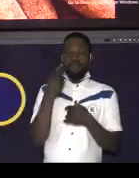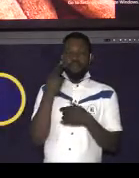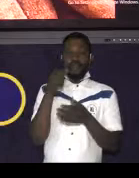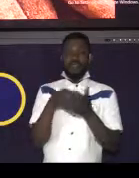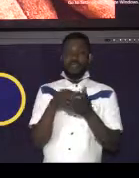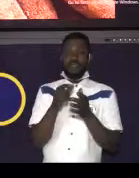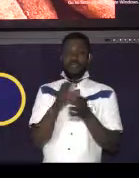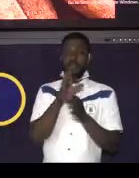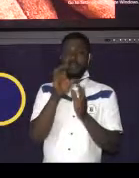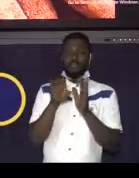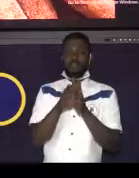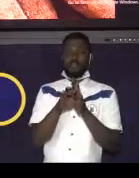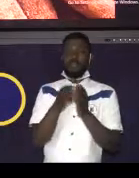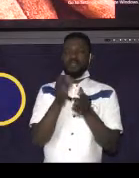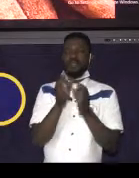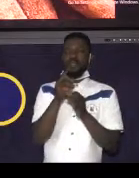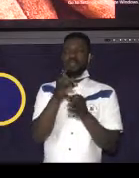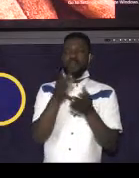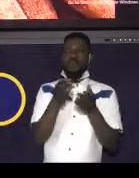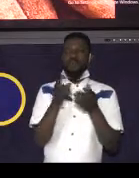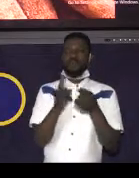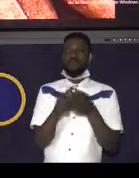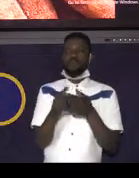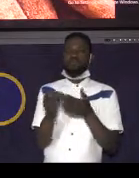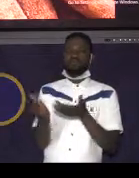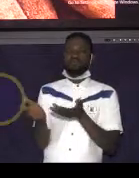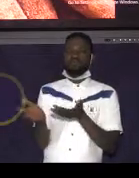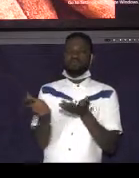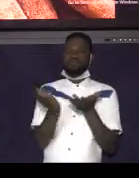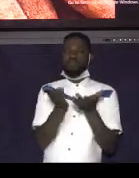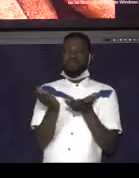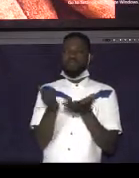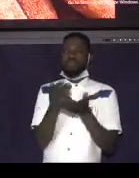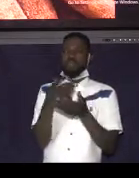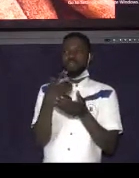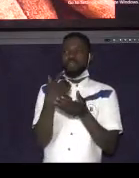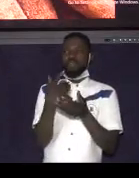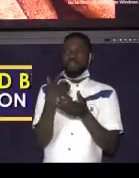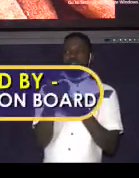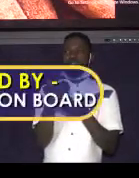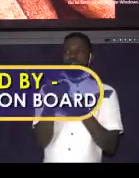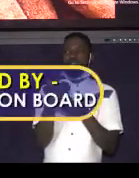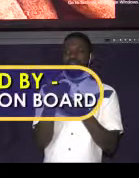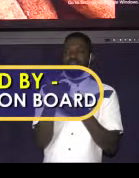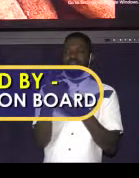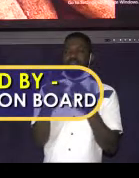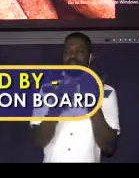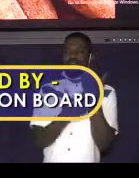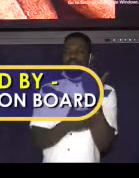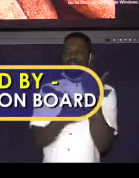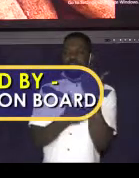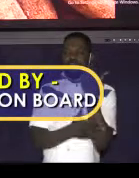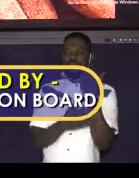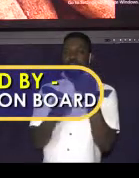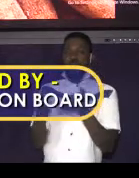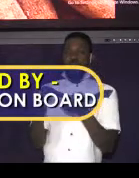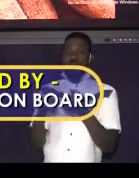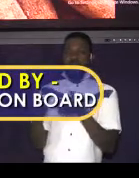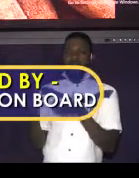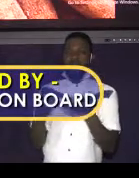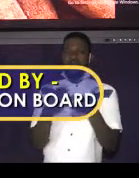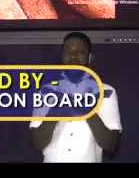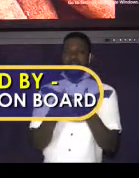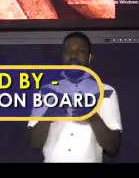picture. So if you want to pack the tubers of yam here, you want to pack it